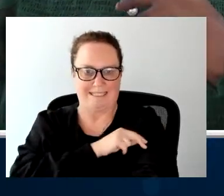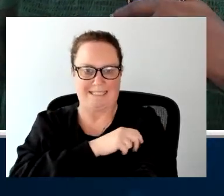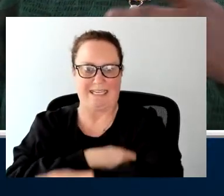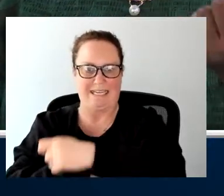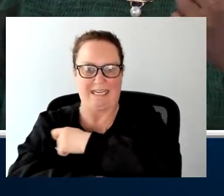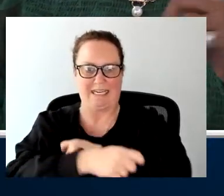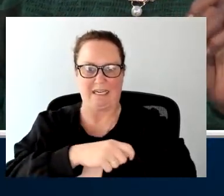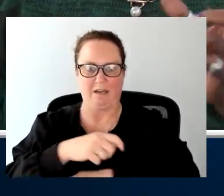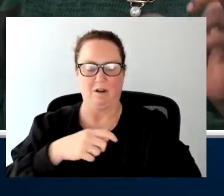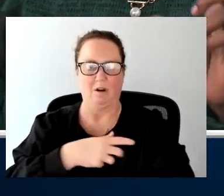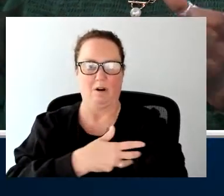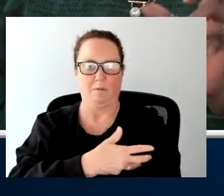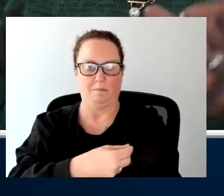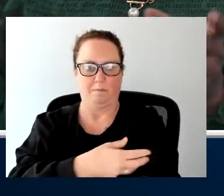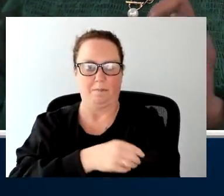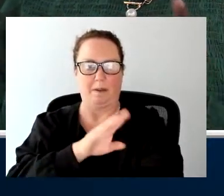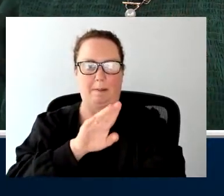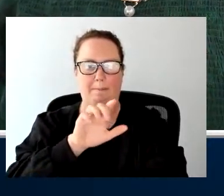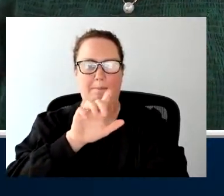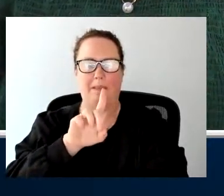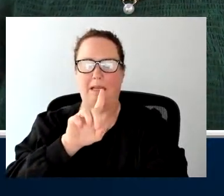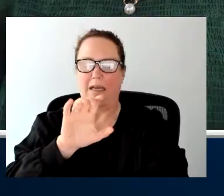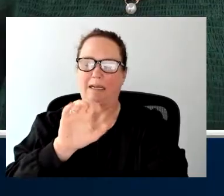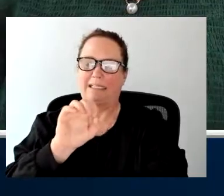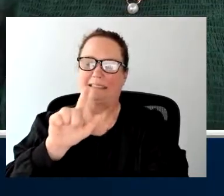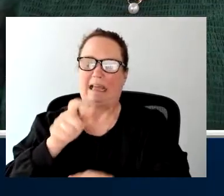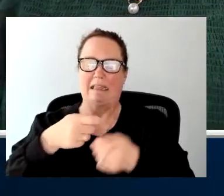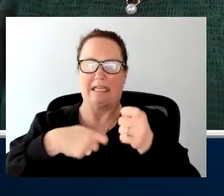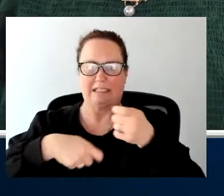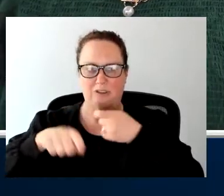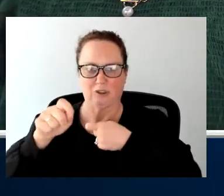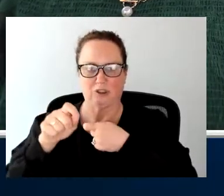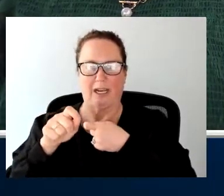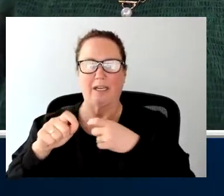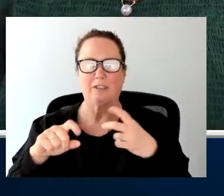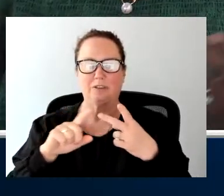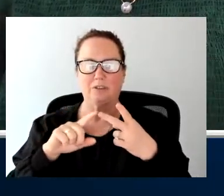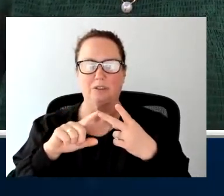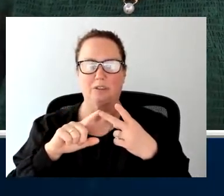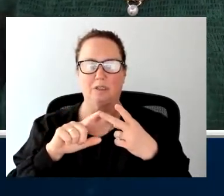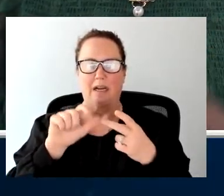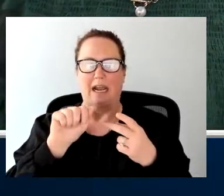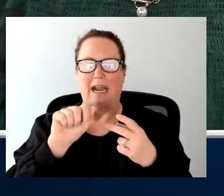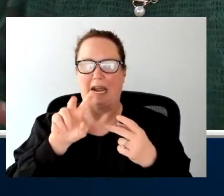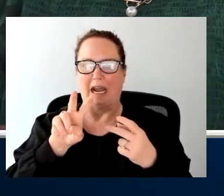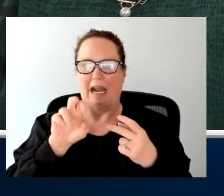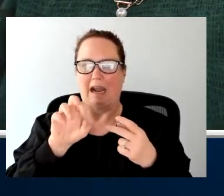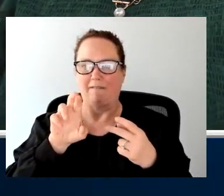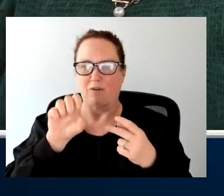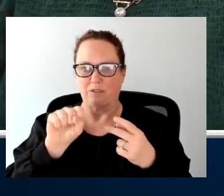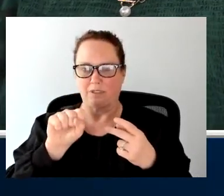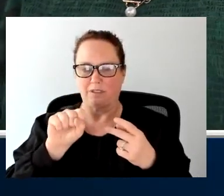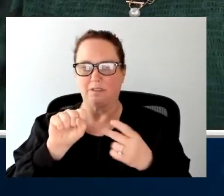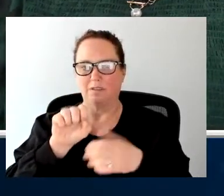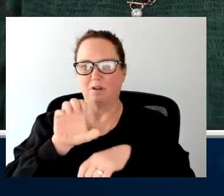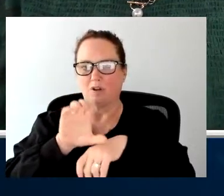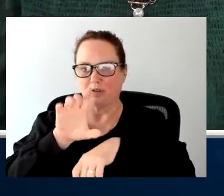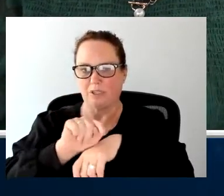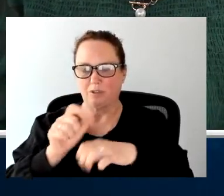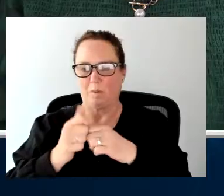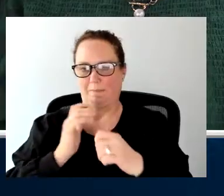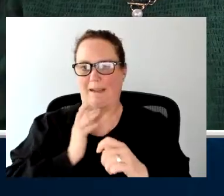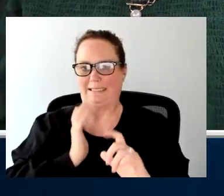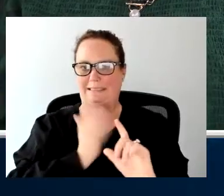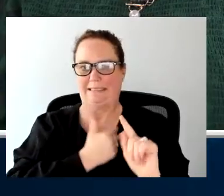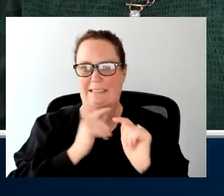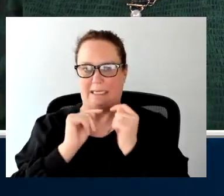blood cell exchange and or apheresis, and sometimes consultation with my team, just so I